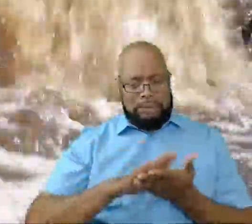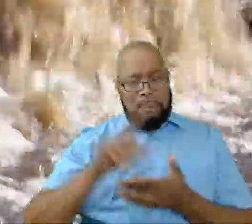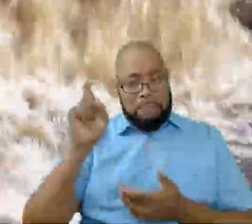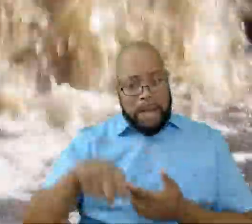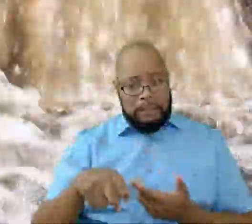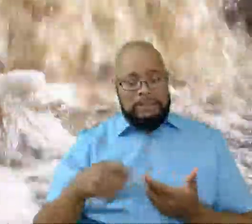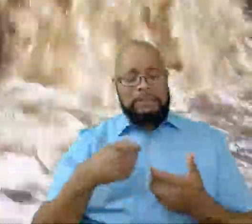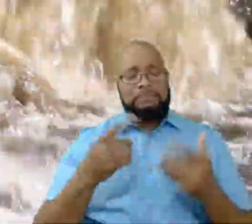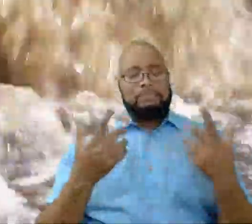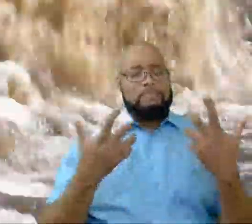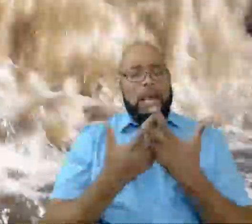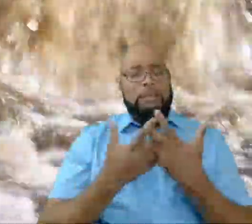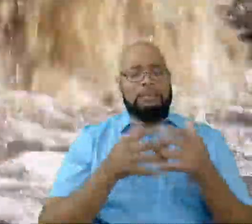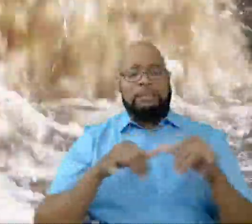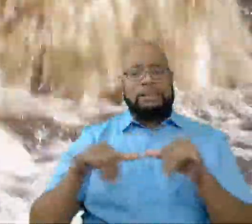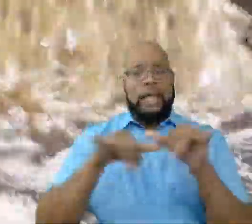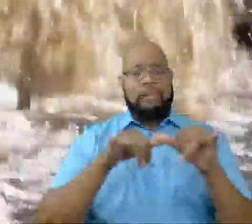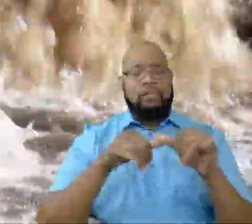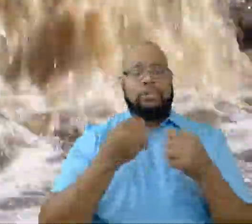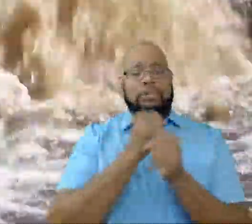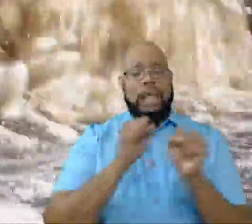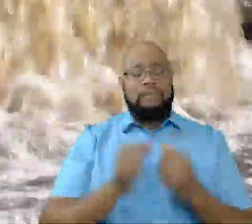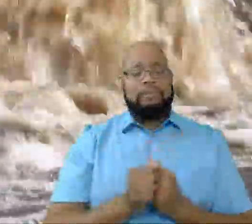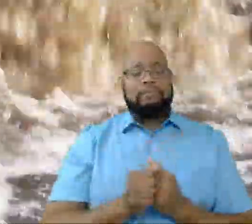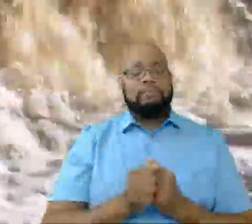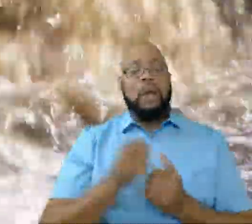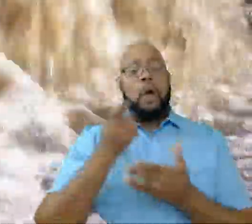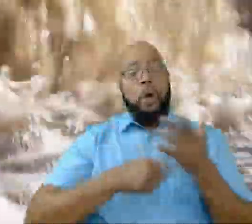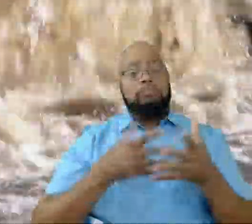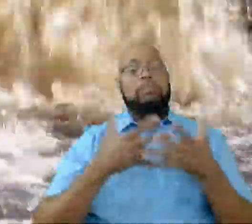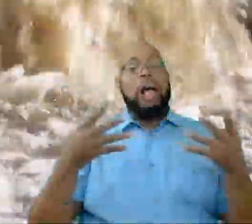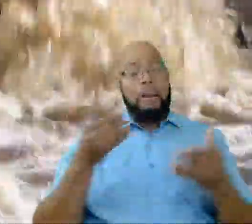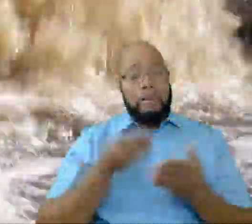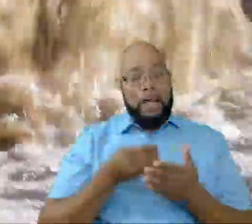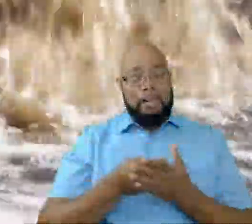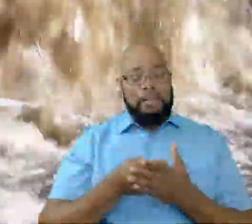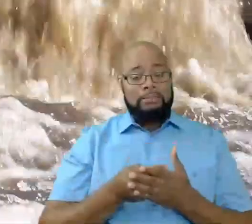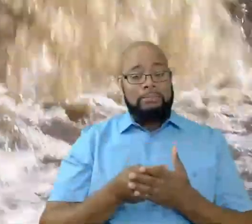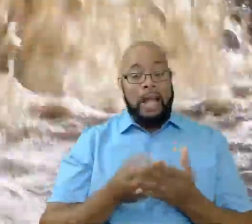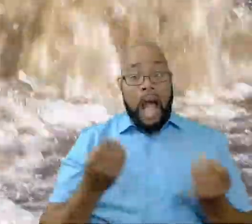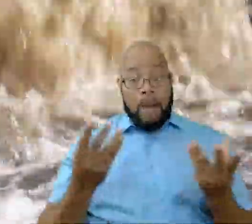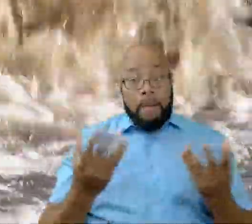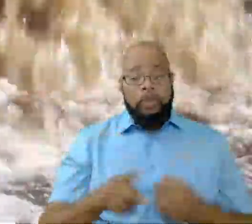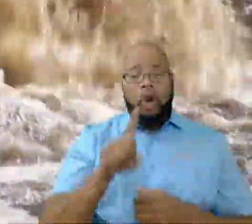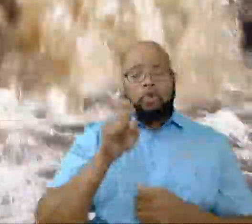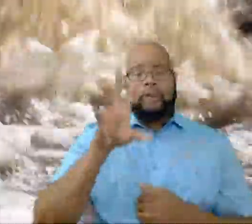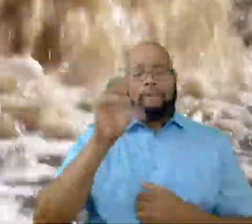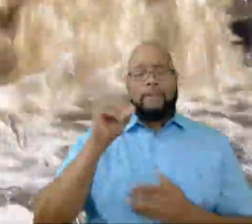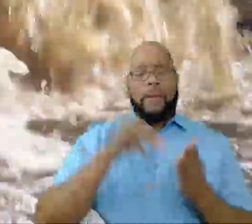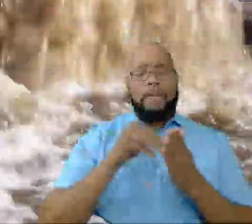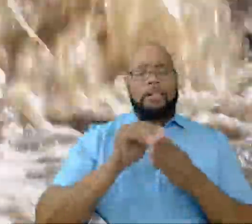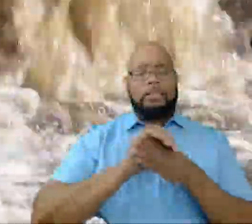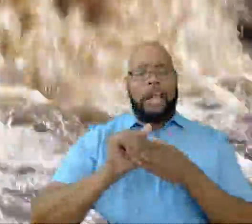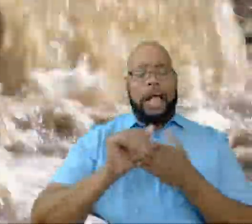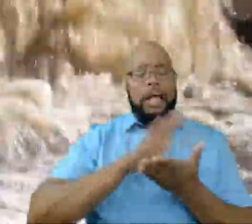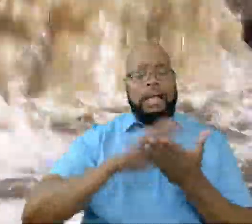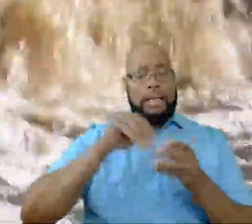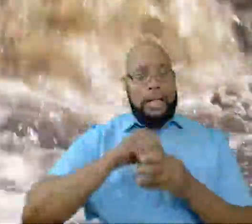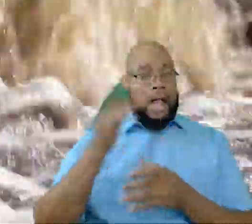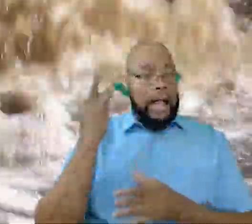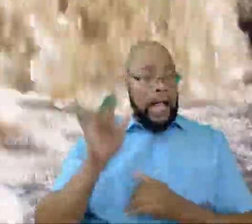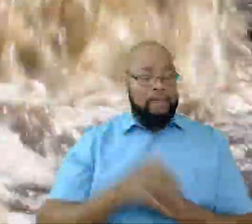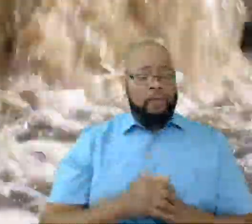had to treat these public wells to meet the safe water drinking criteria. It is costly to tackle nitrate contamination. It was a $150